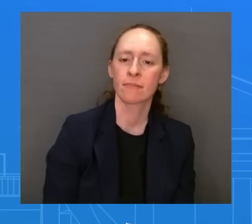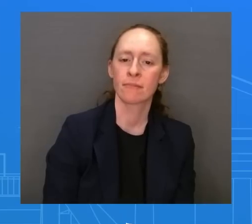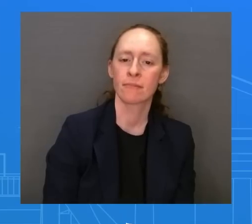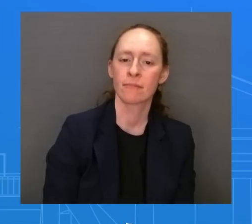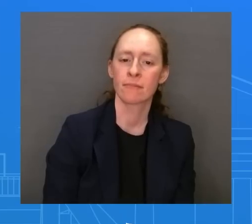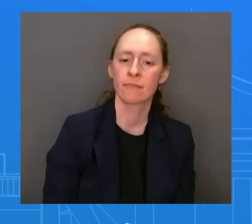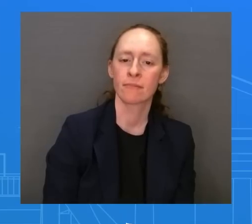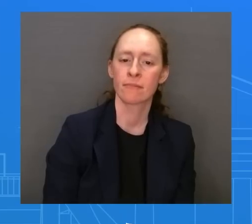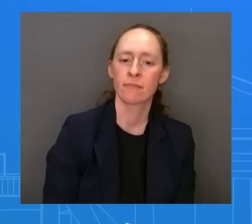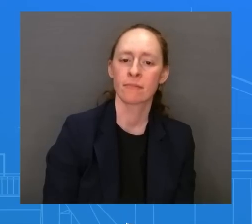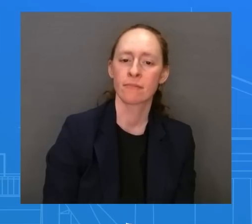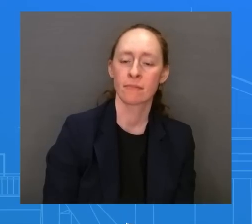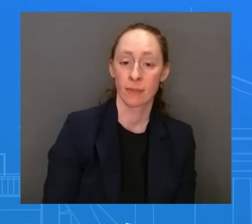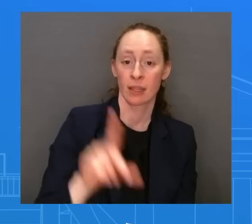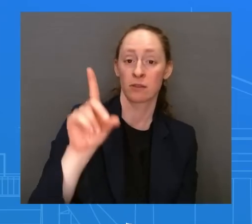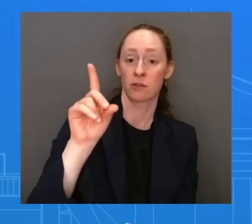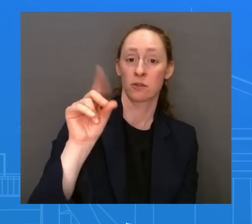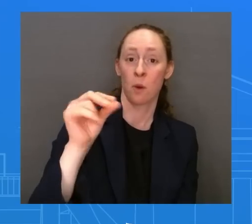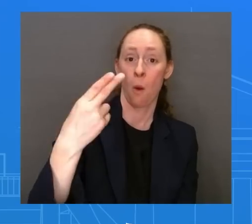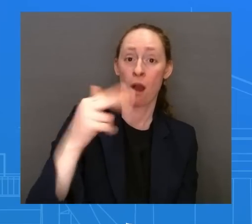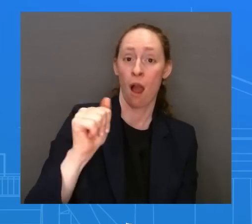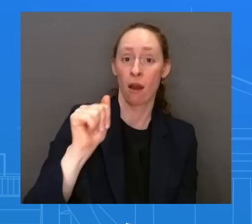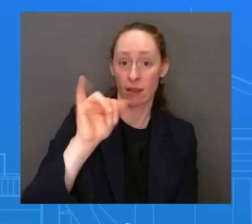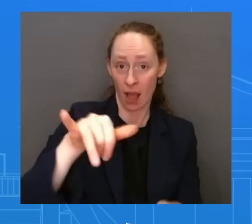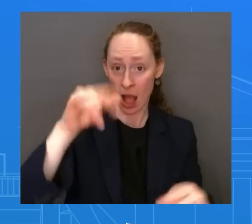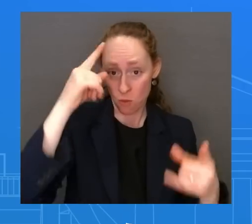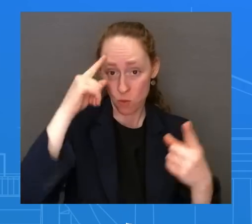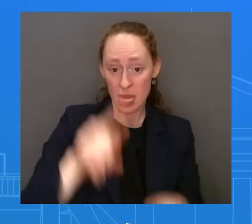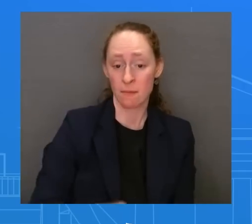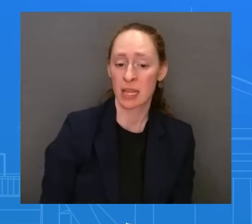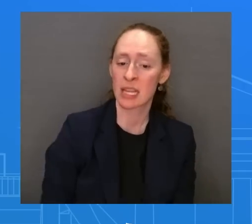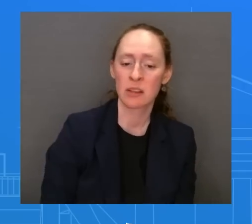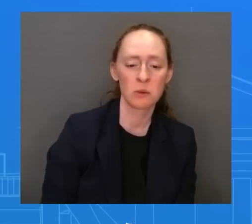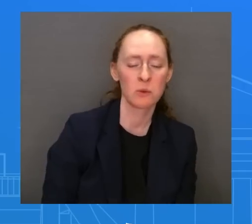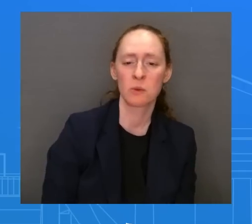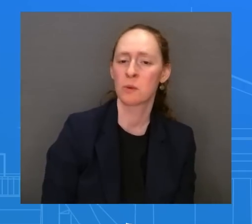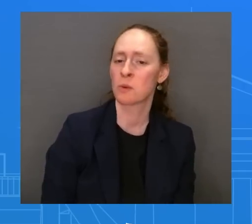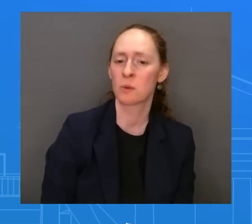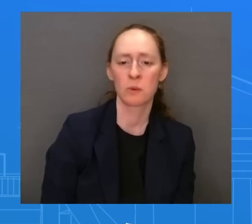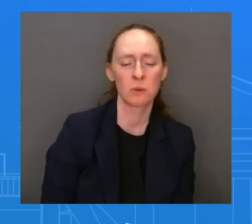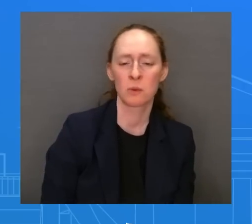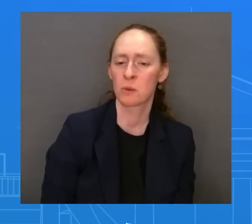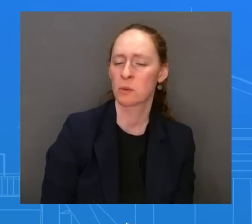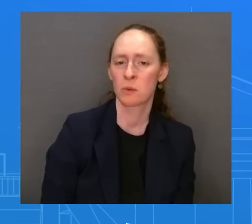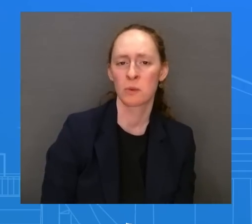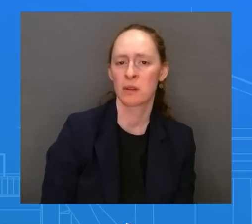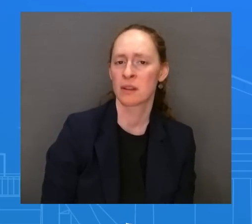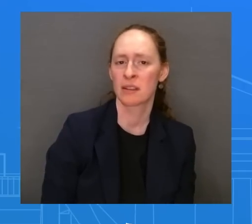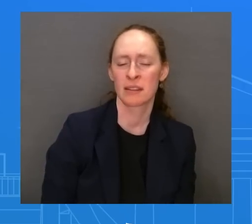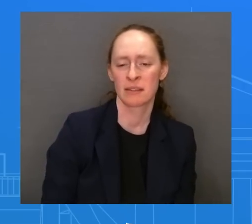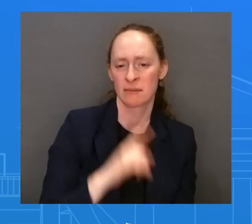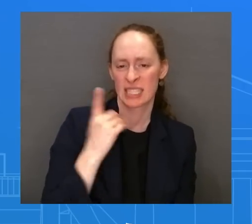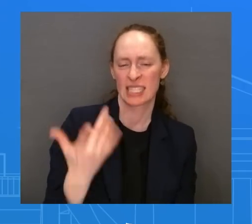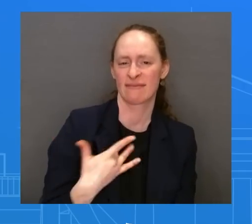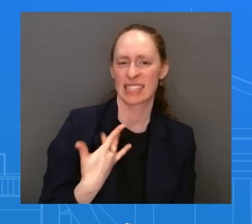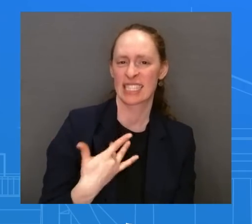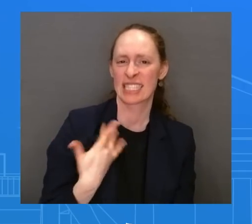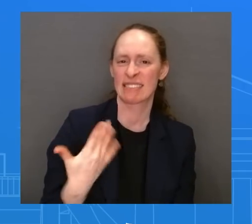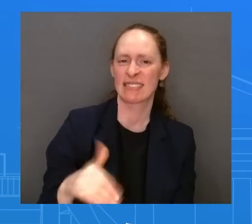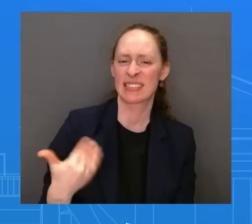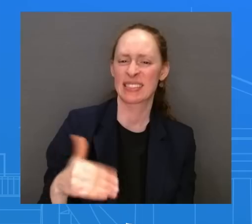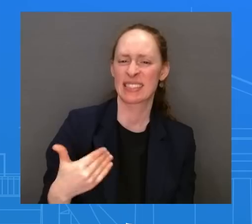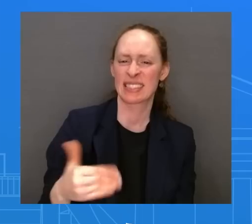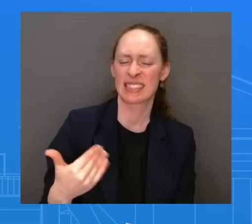and the uh uh the willingness to fight on The